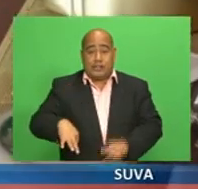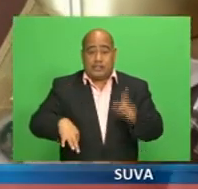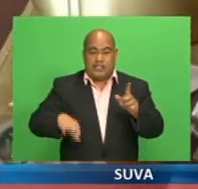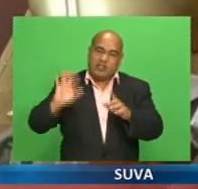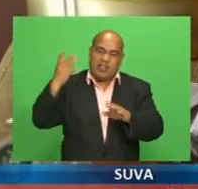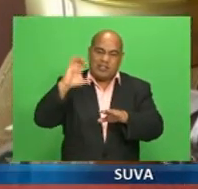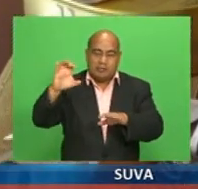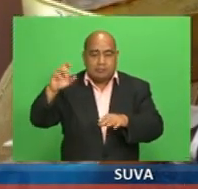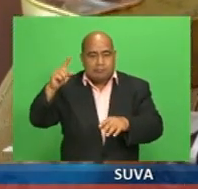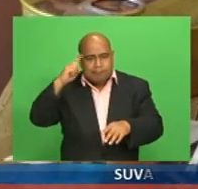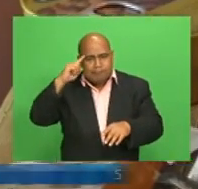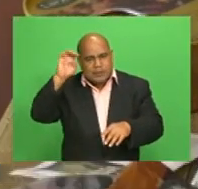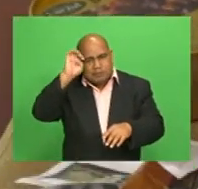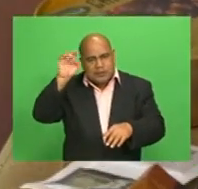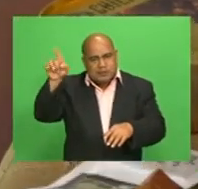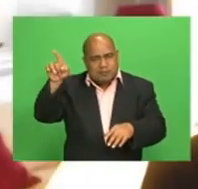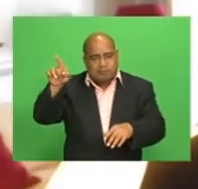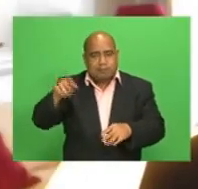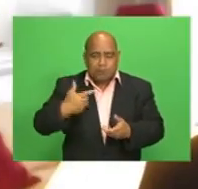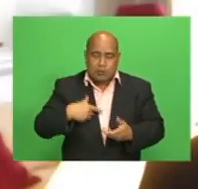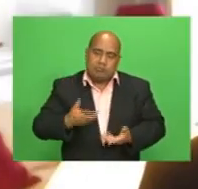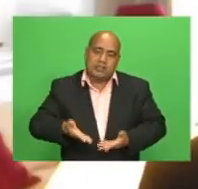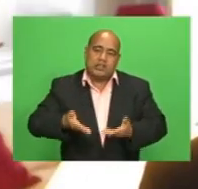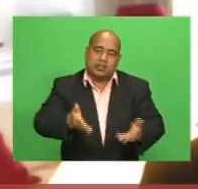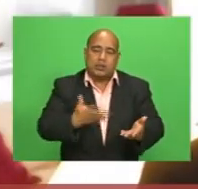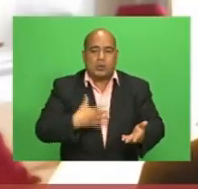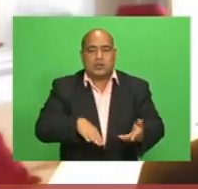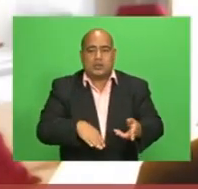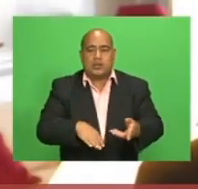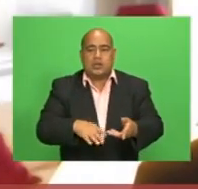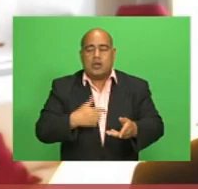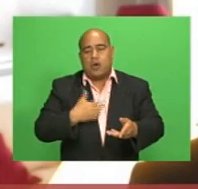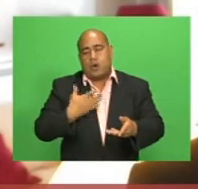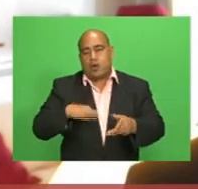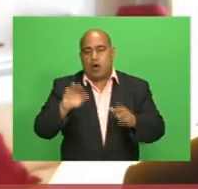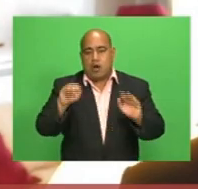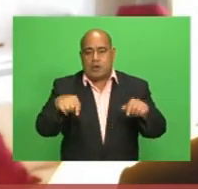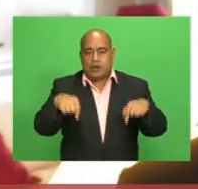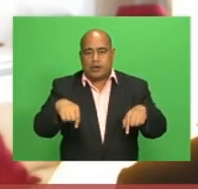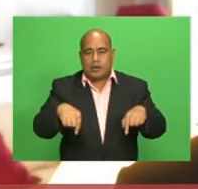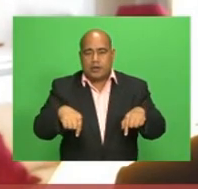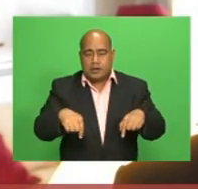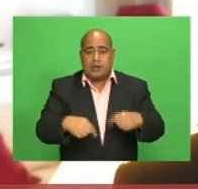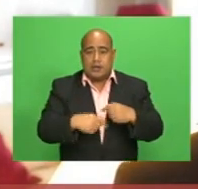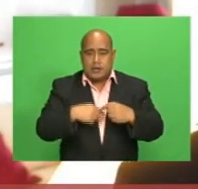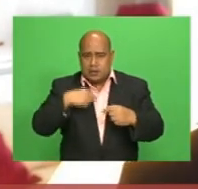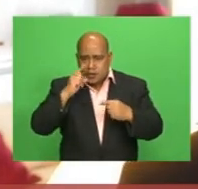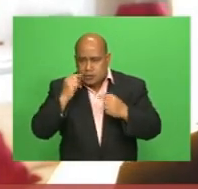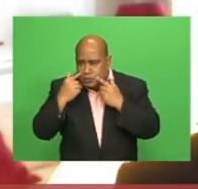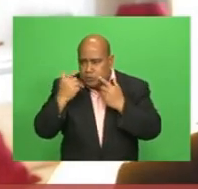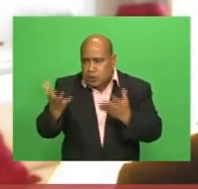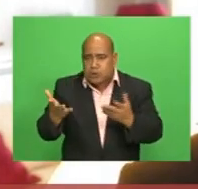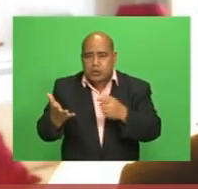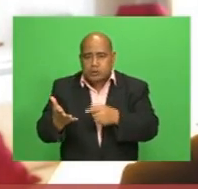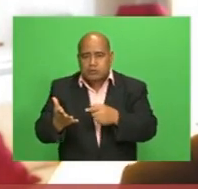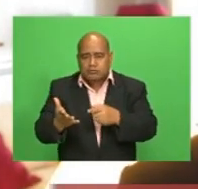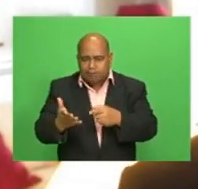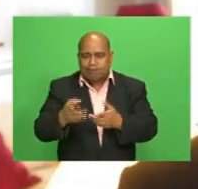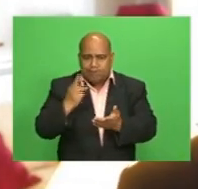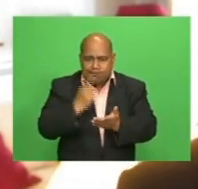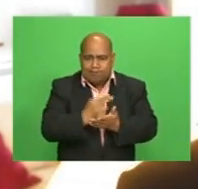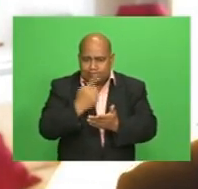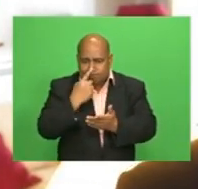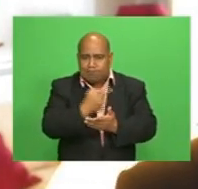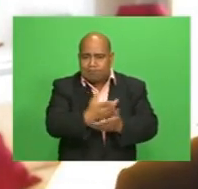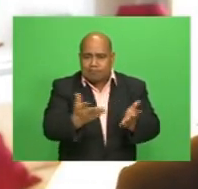the community they now call home. It's also a good thing that we can show the real people that we care for them, which